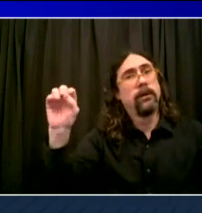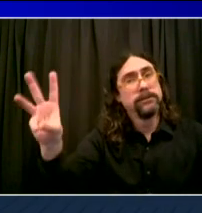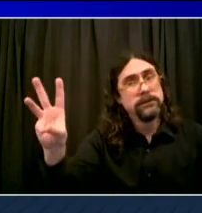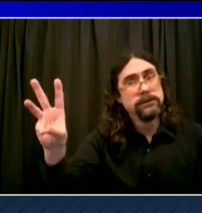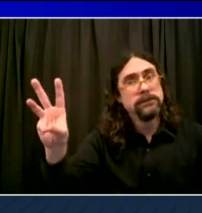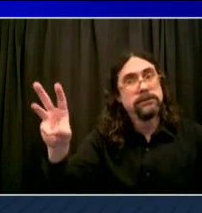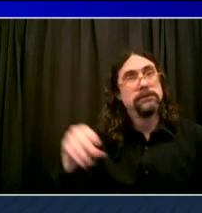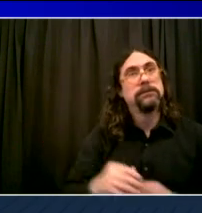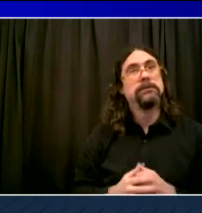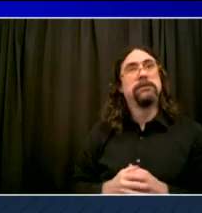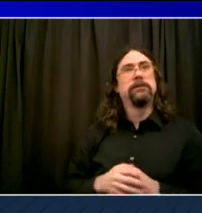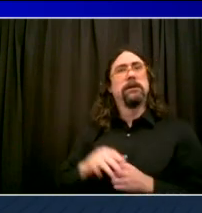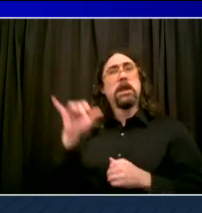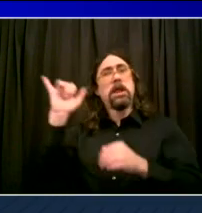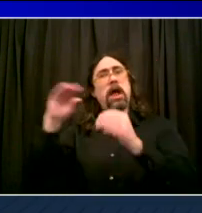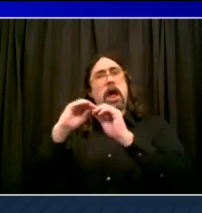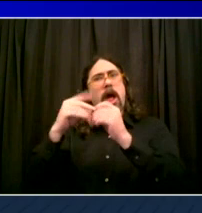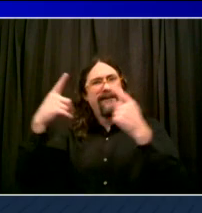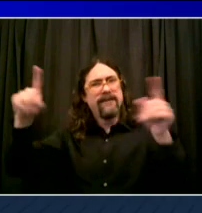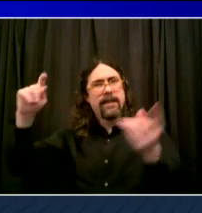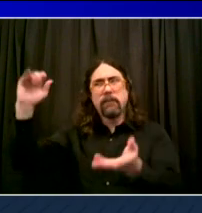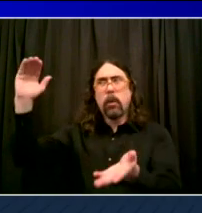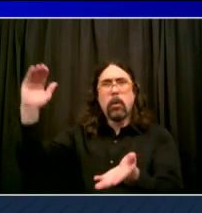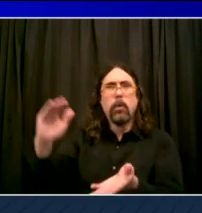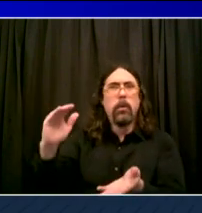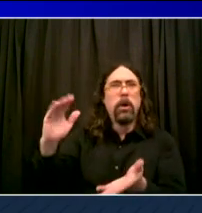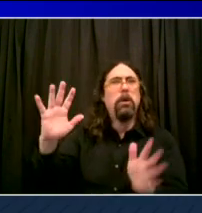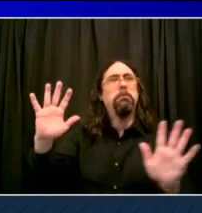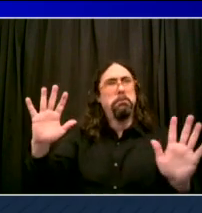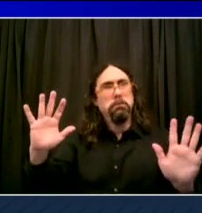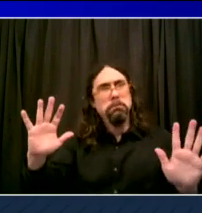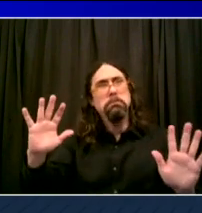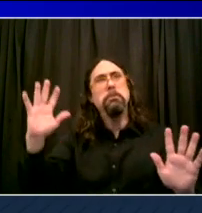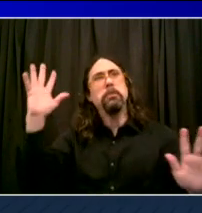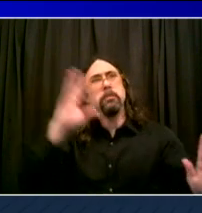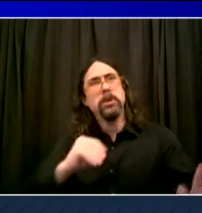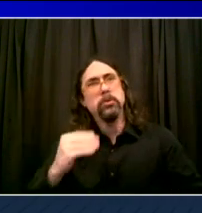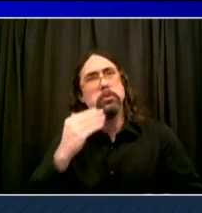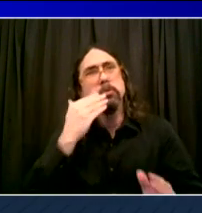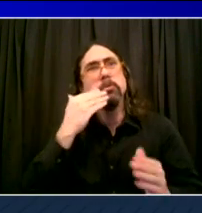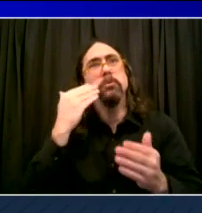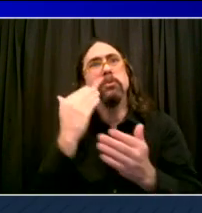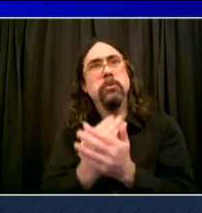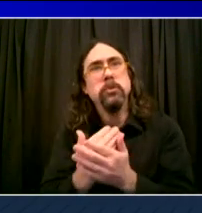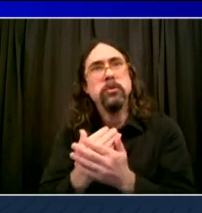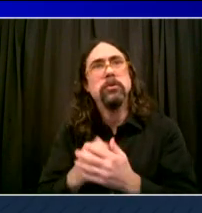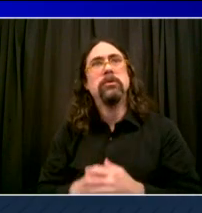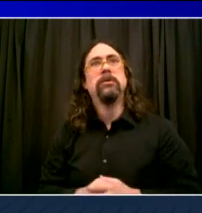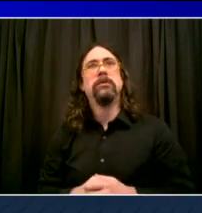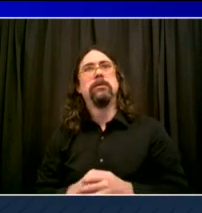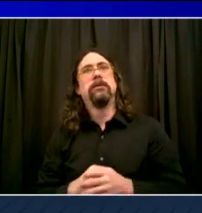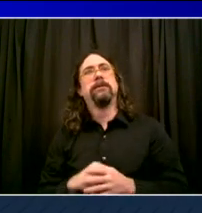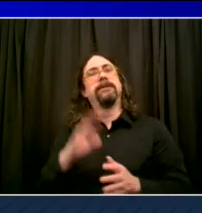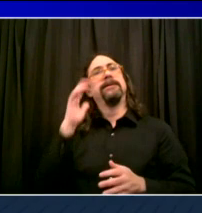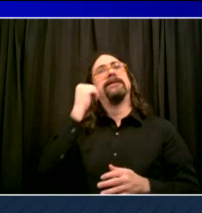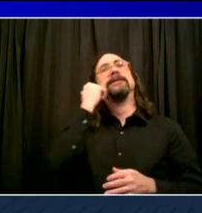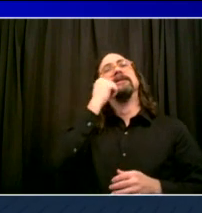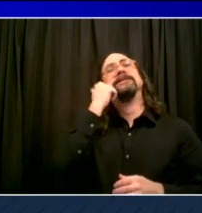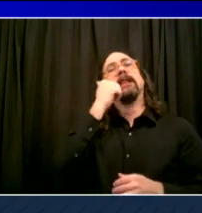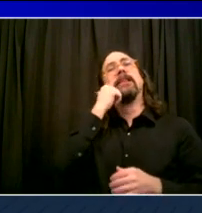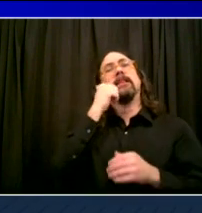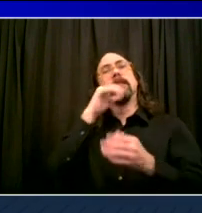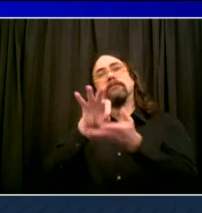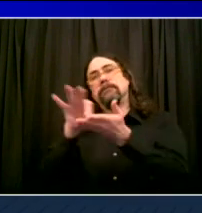say the daily reports are crucial. The big trends are more crucial. This is a good number. I'm happy to see this number going in the right